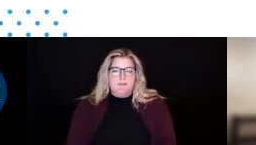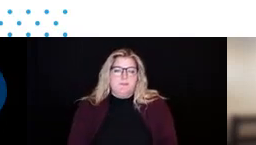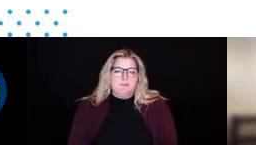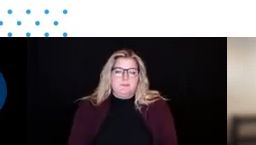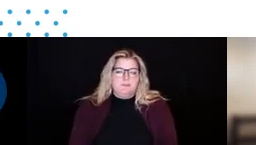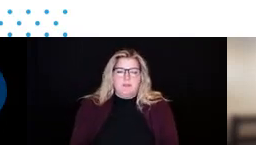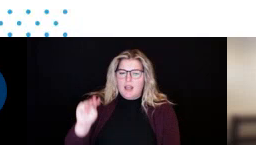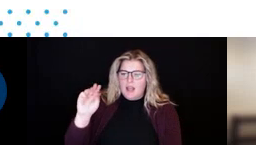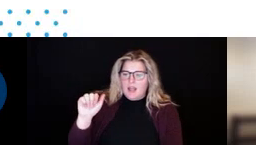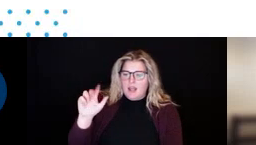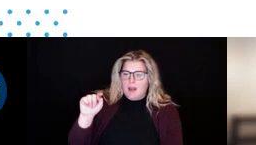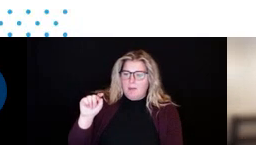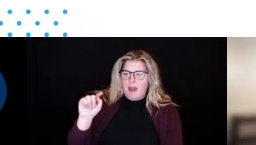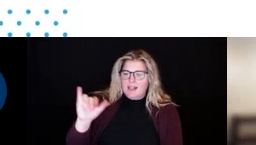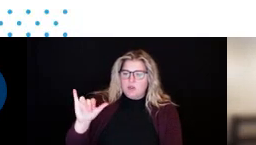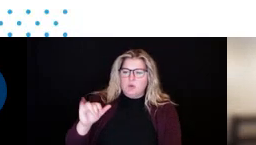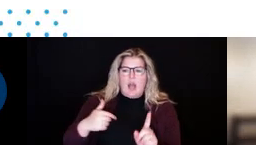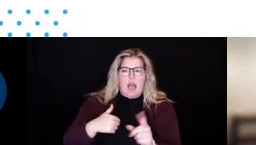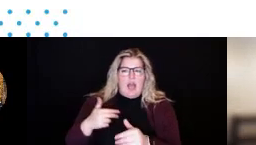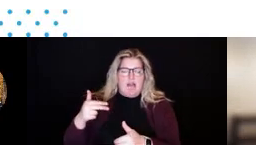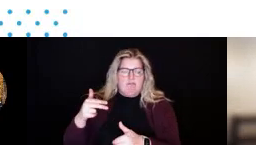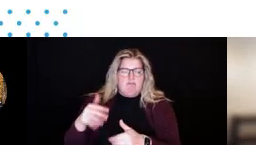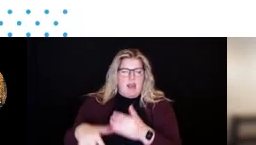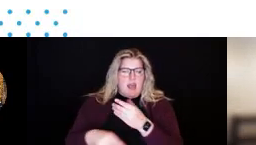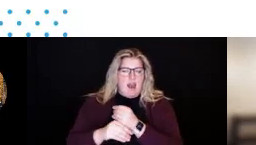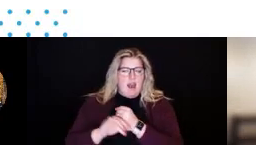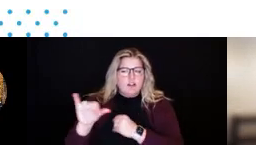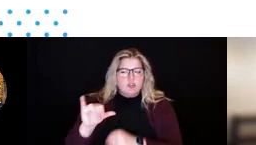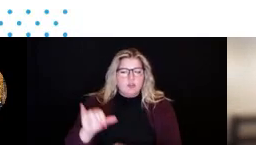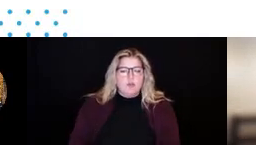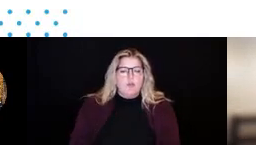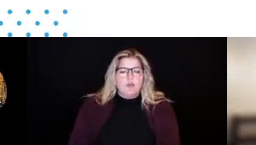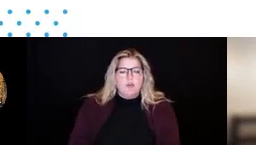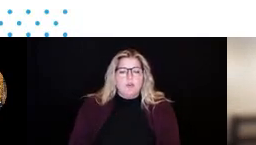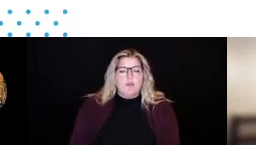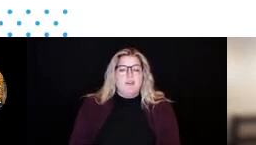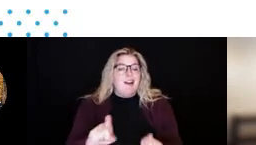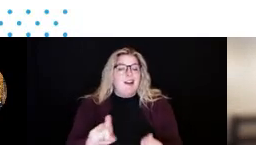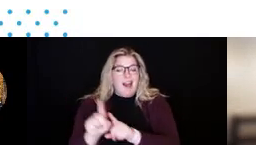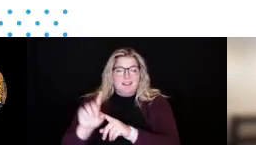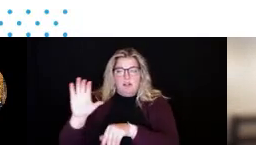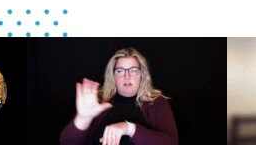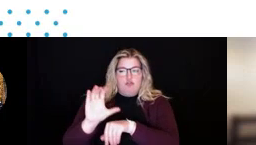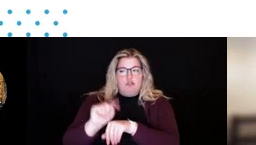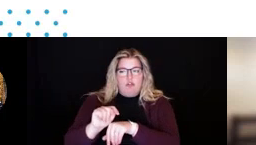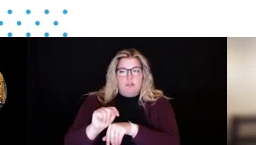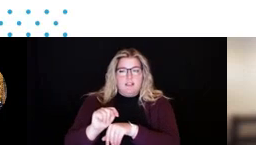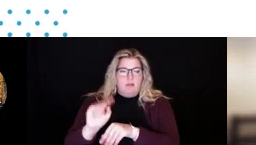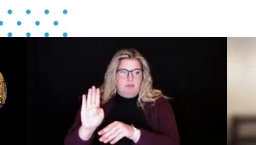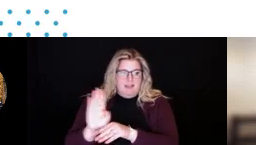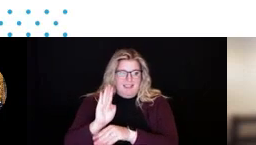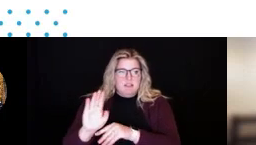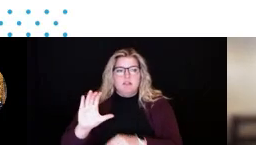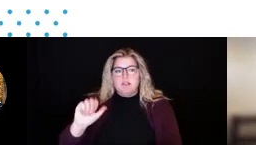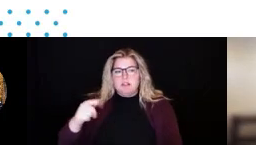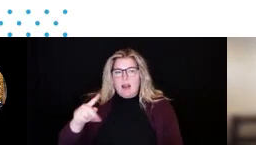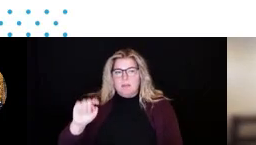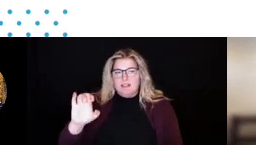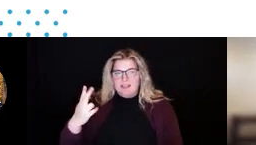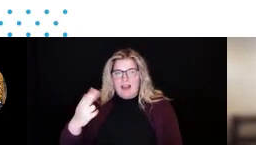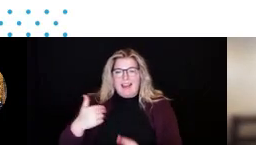This is Matt Leahy. I'll just jump in and add, as a consulting firm, CapTech has a really